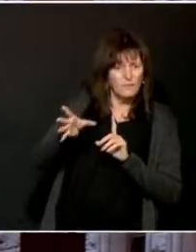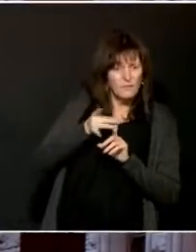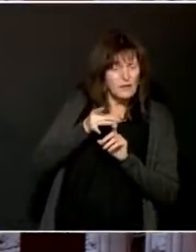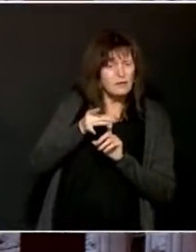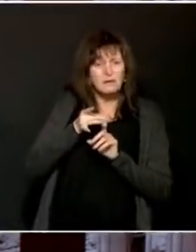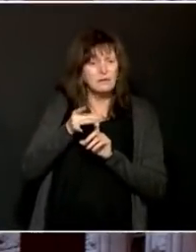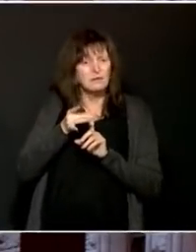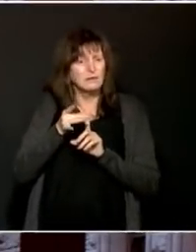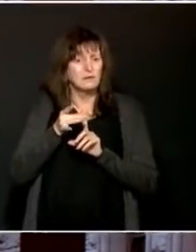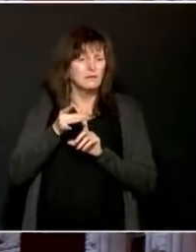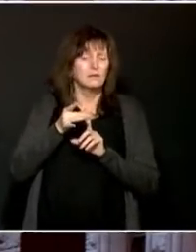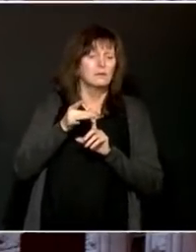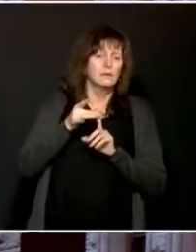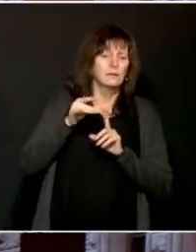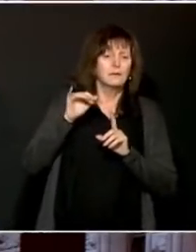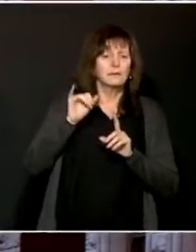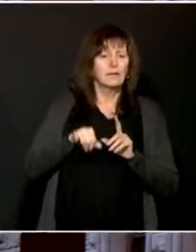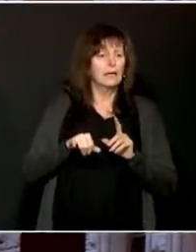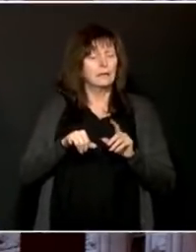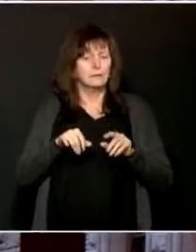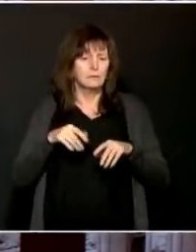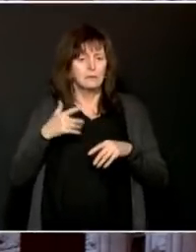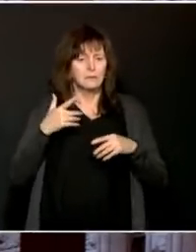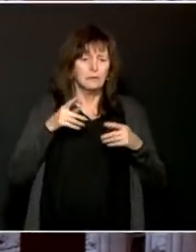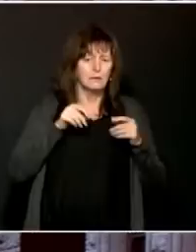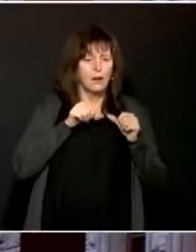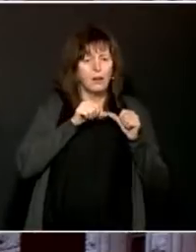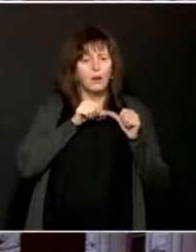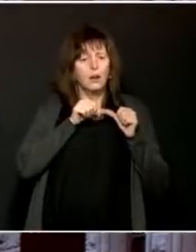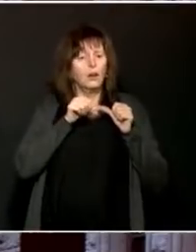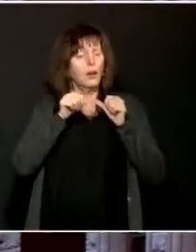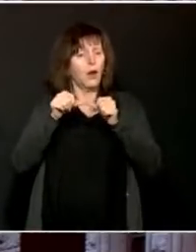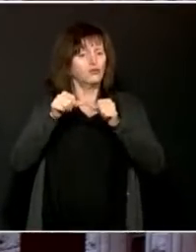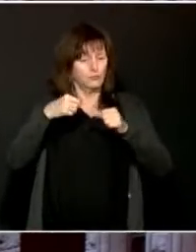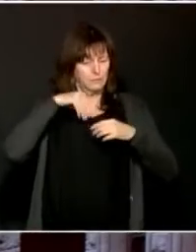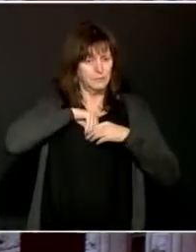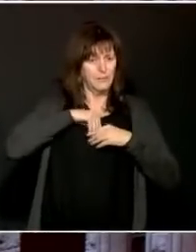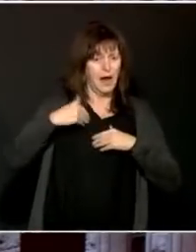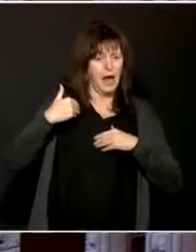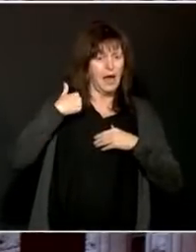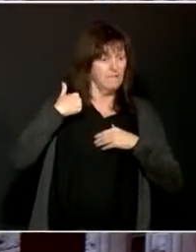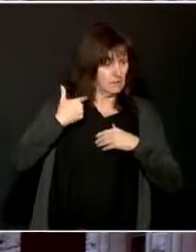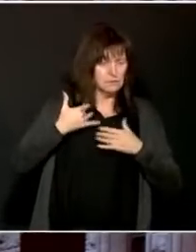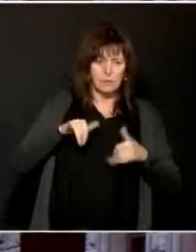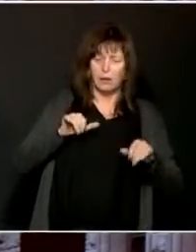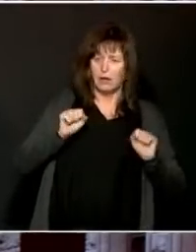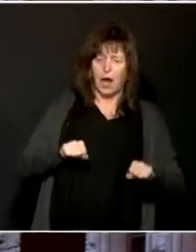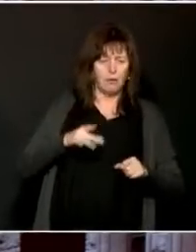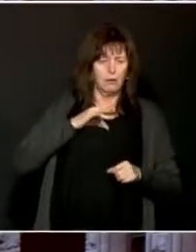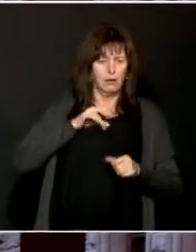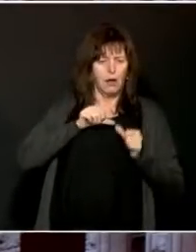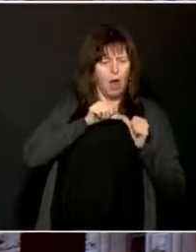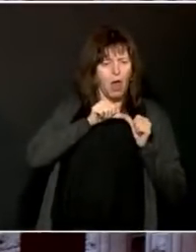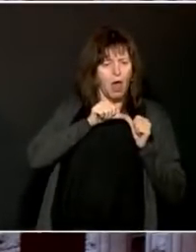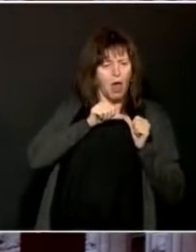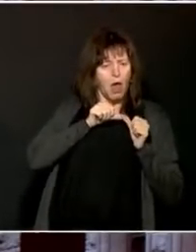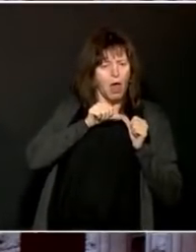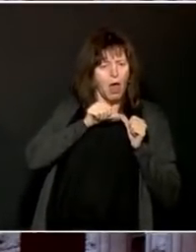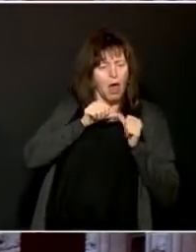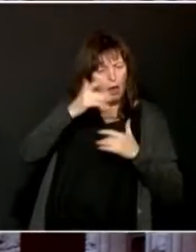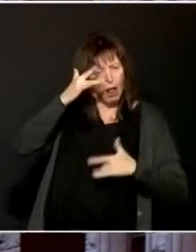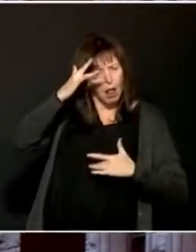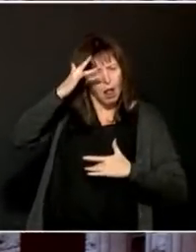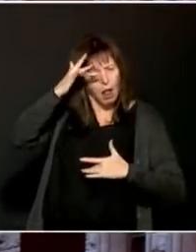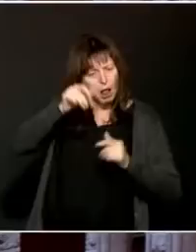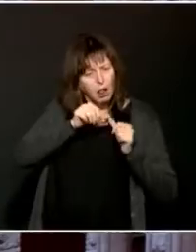of the so-called long-hauling syndrome. You have to be careful. It is not a benign issue, and you want to protect yourself. Even when you're at a